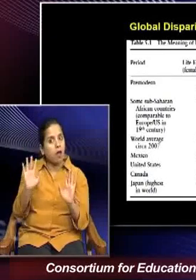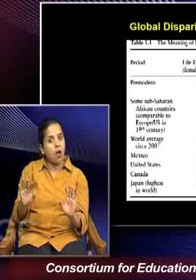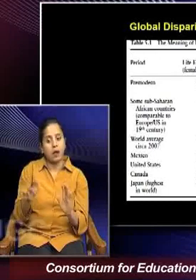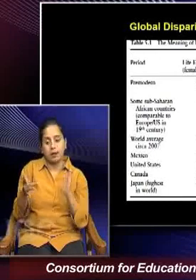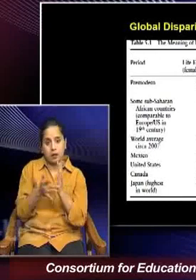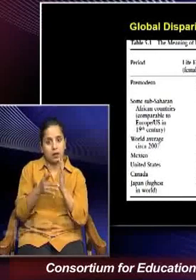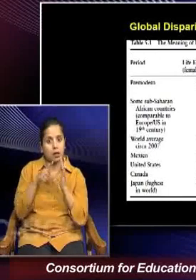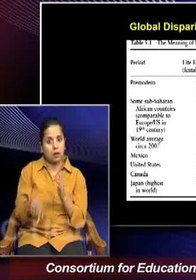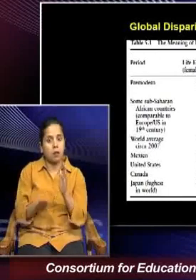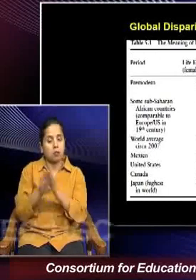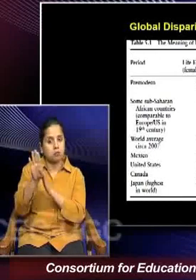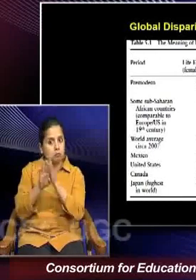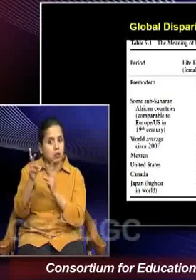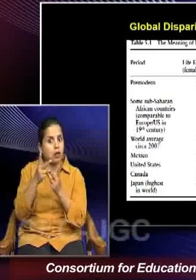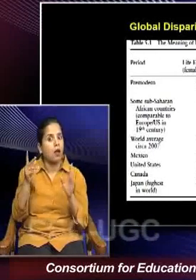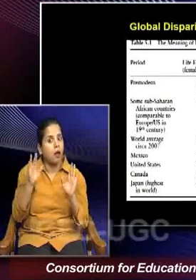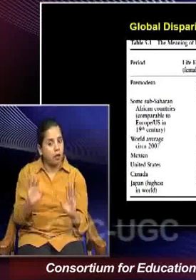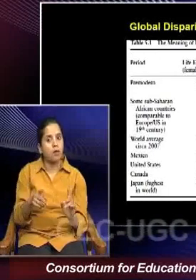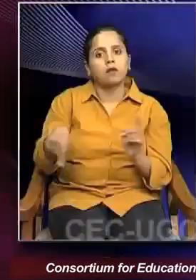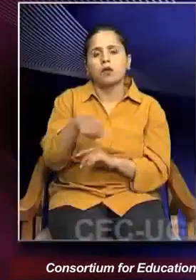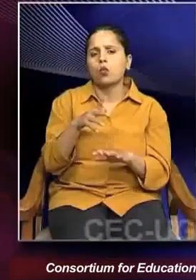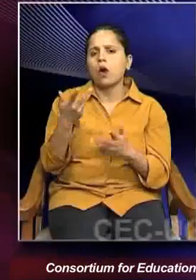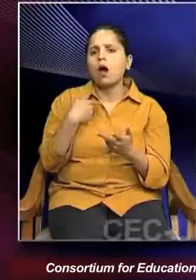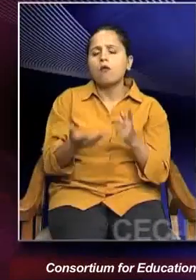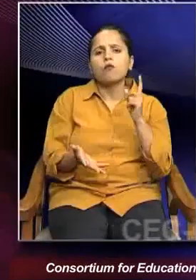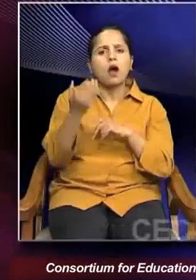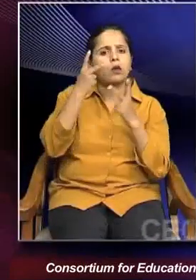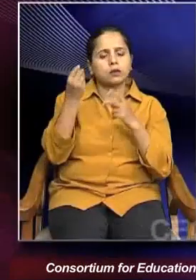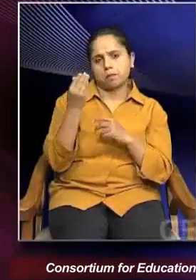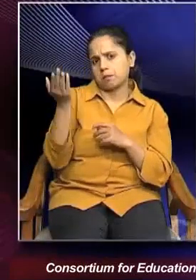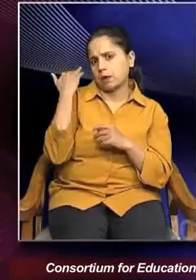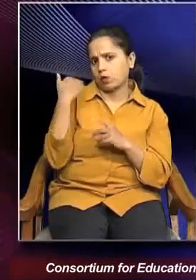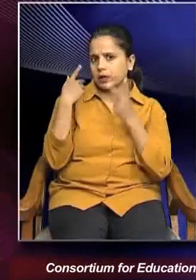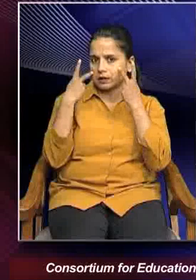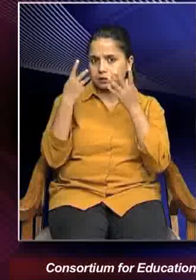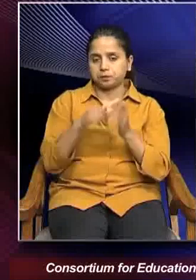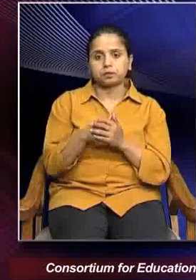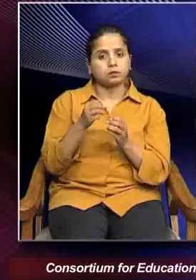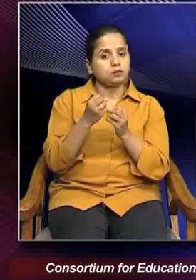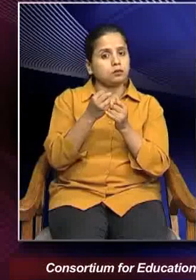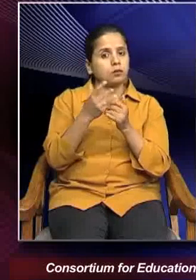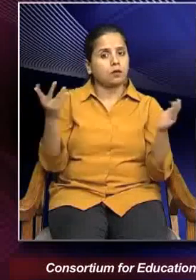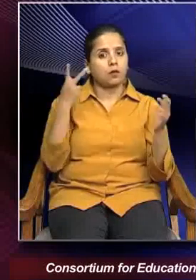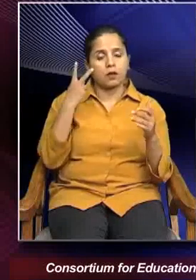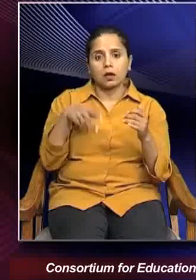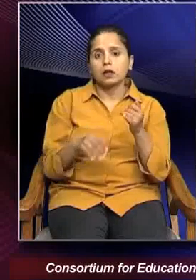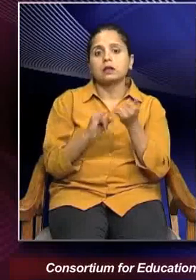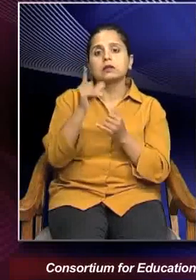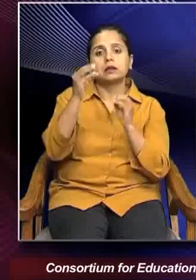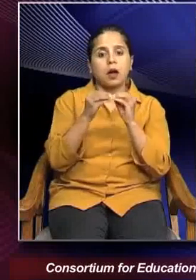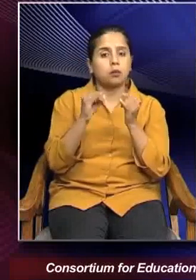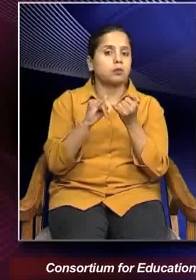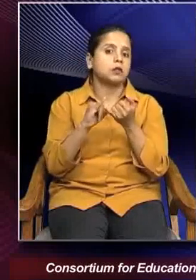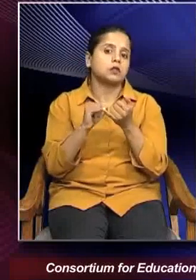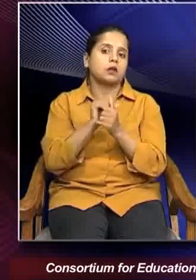technological development happened on different trajectories, what we have found in recent time is this, that in many sub-Saharan African countries today,